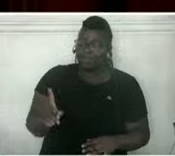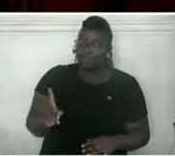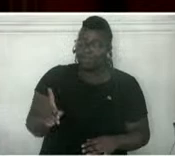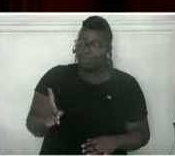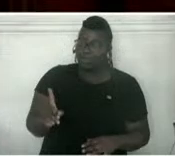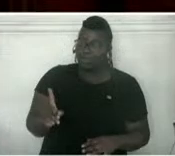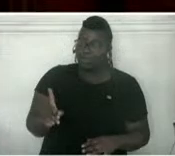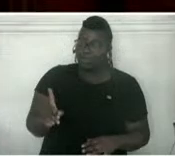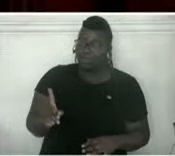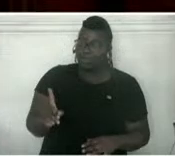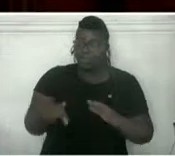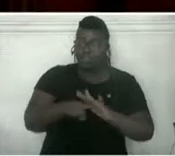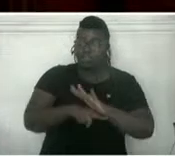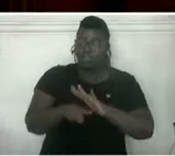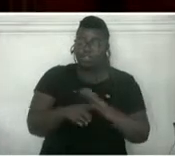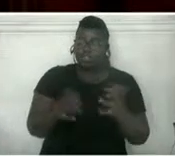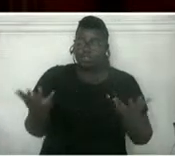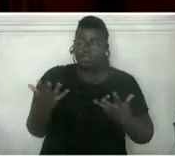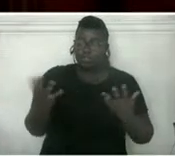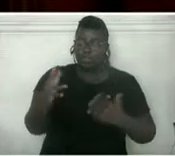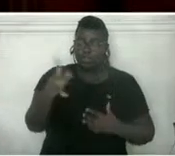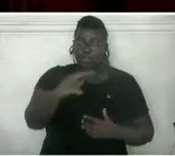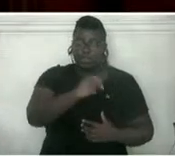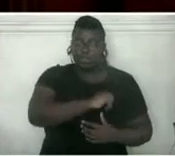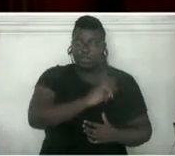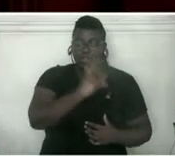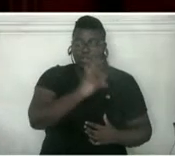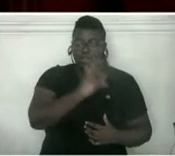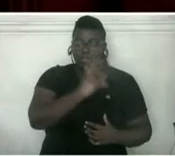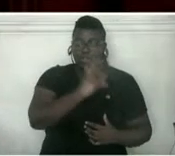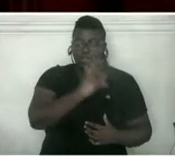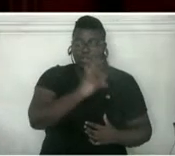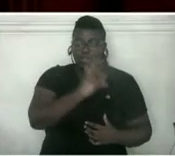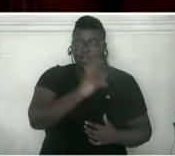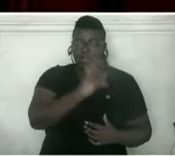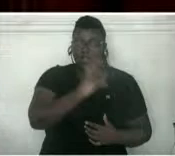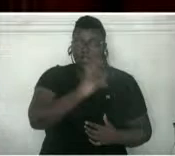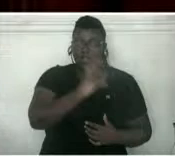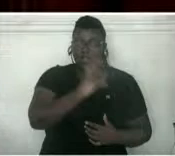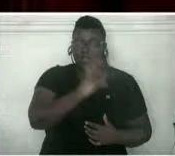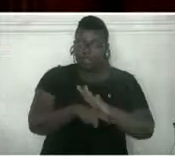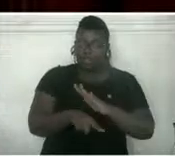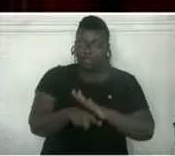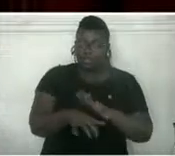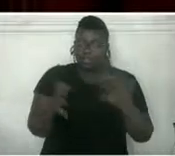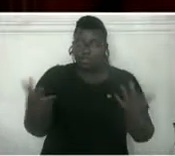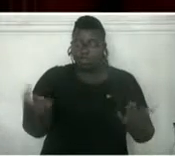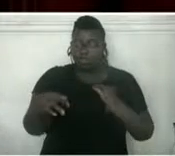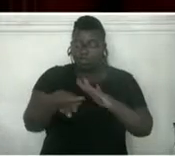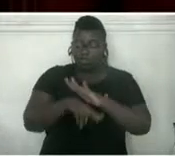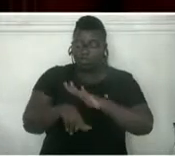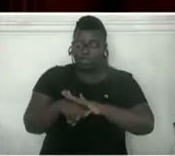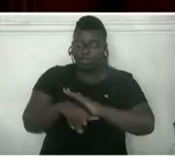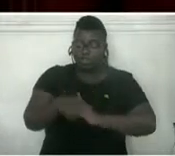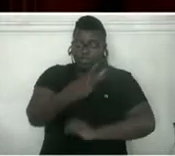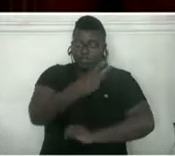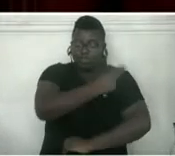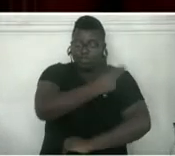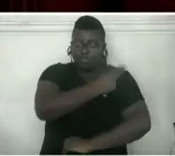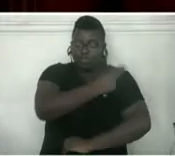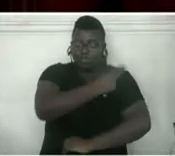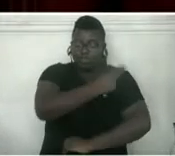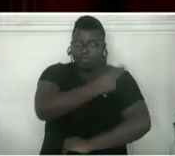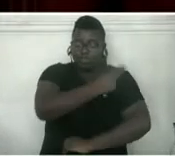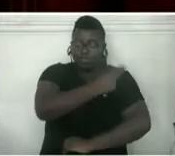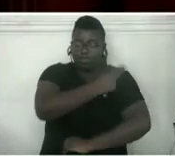in KwaZulu-Natal will have at least one district or regional hospital. And that